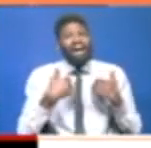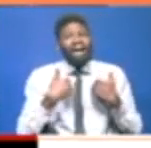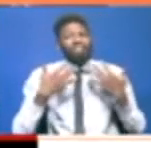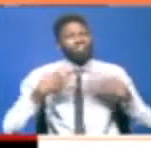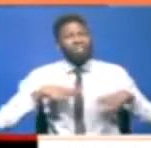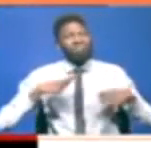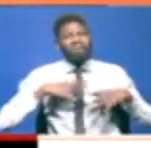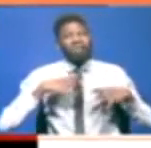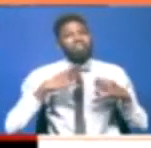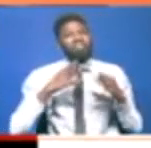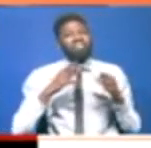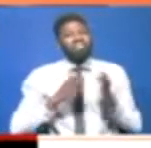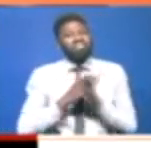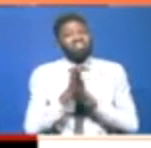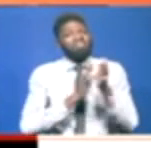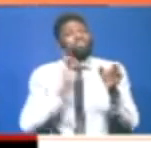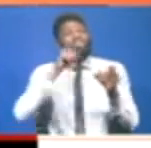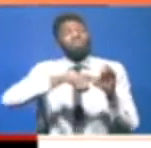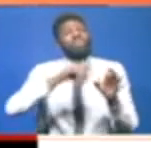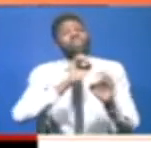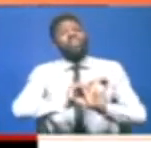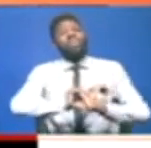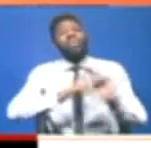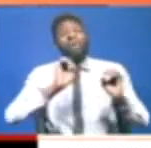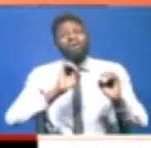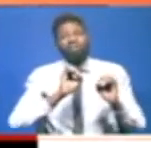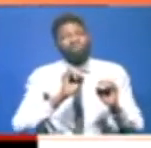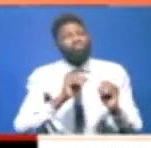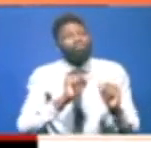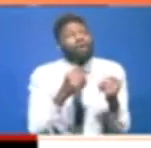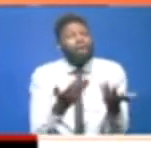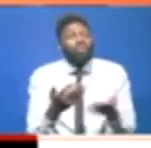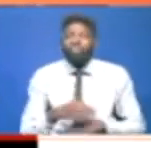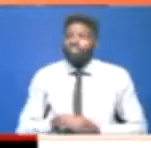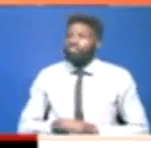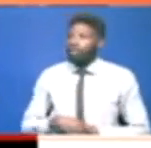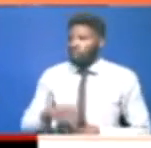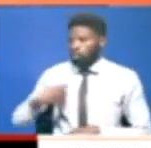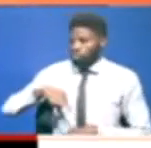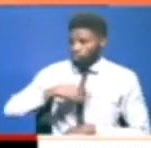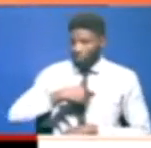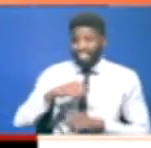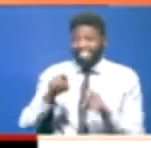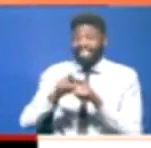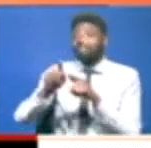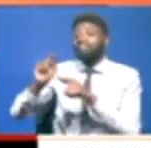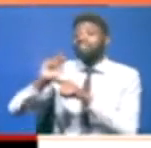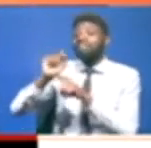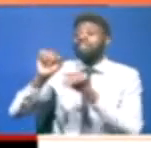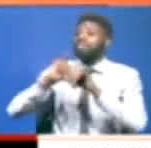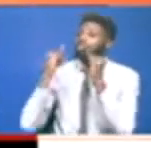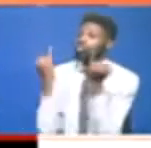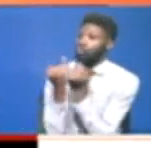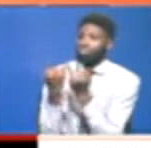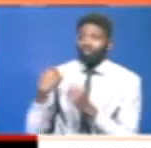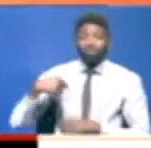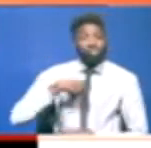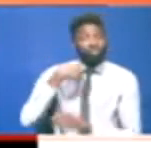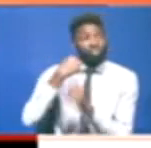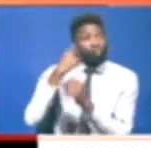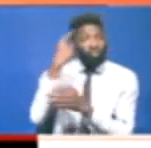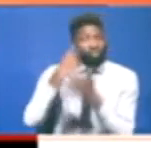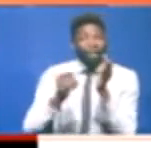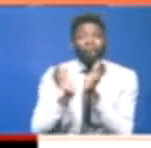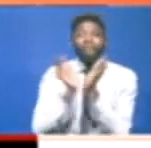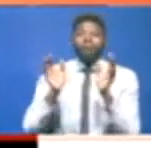In fact, at the Institute of Pension Management, what we are doing as a training institute is to sensitize the public on